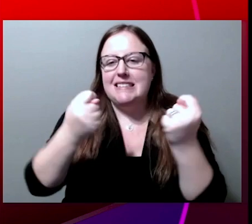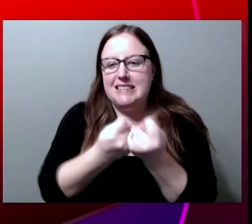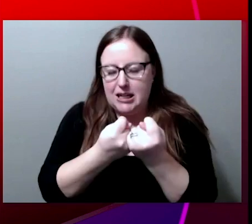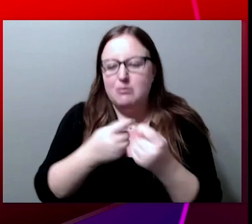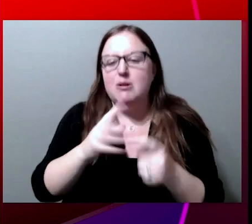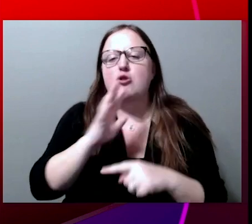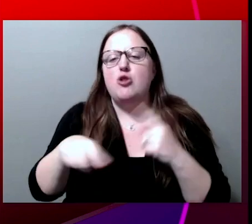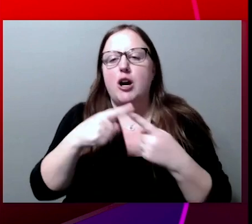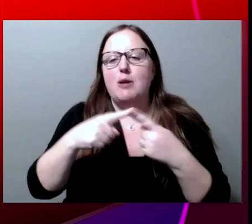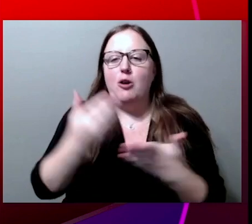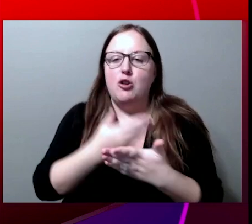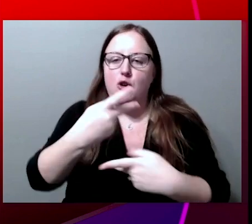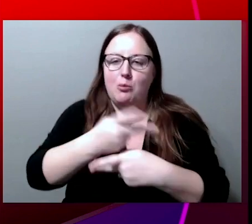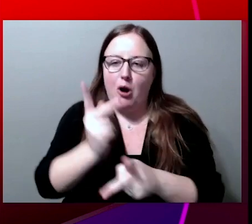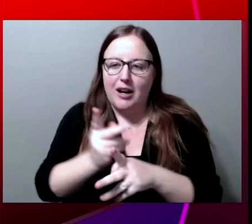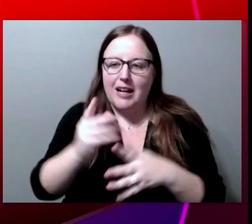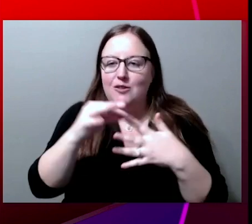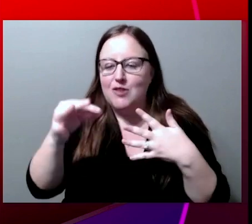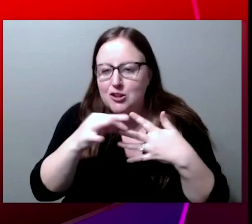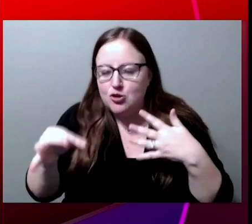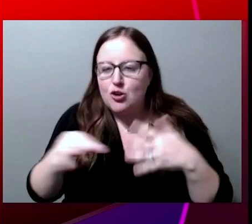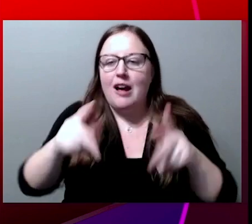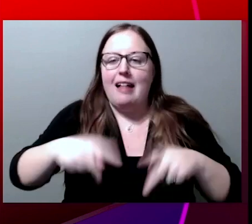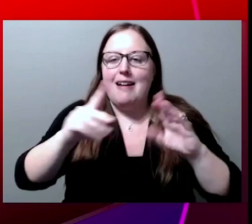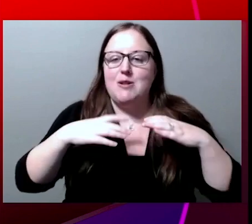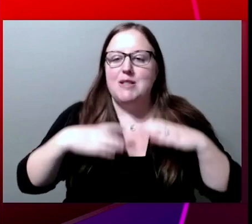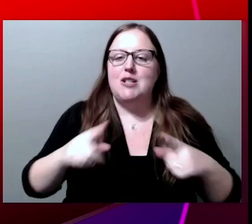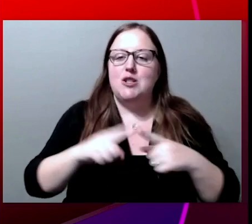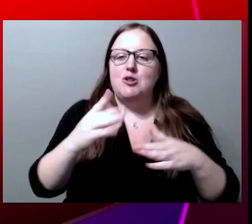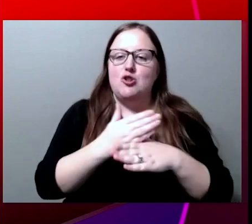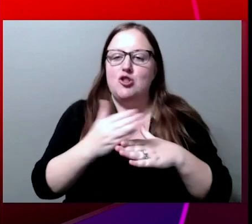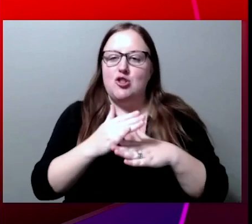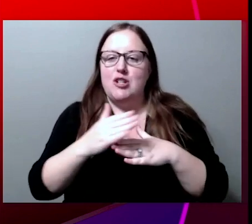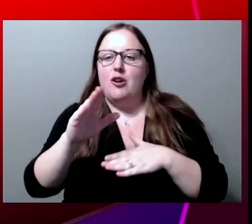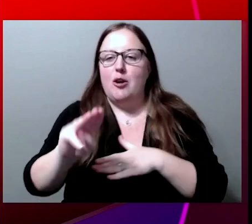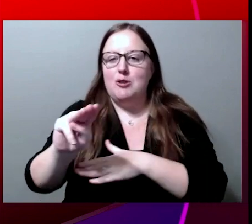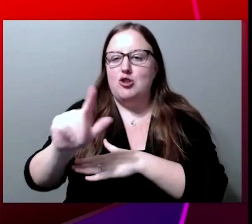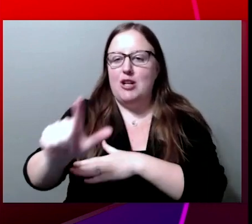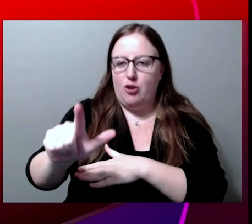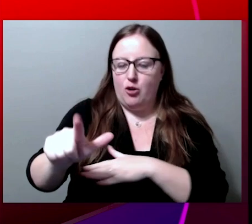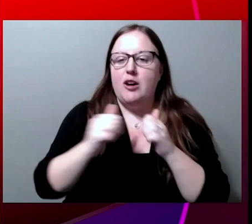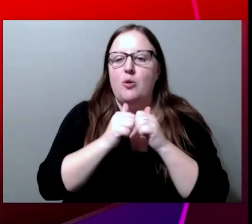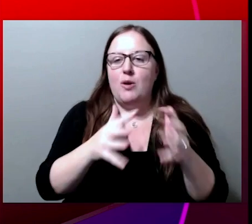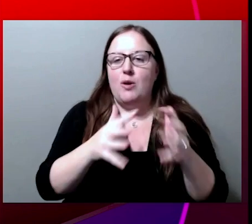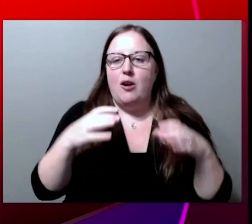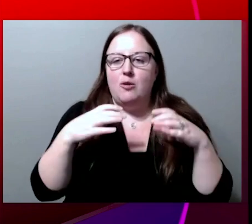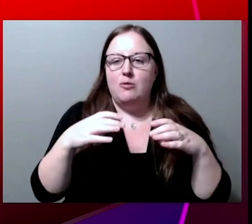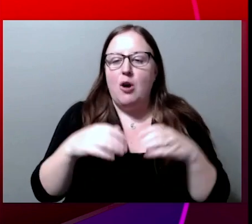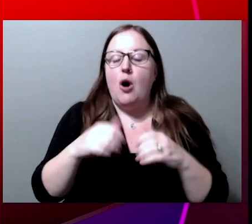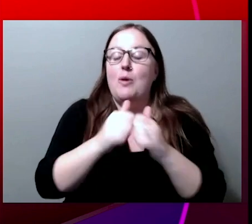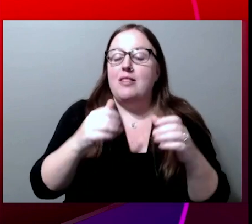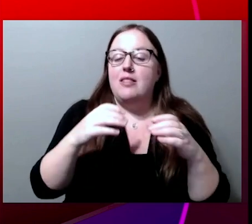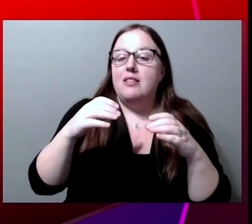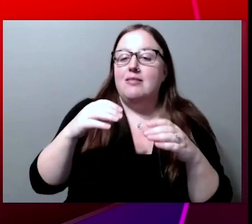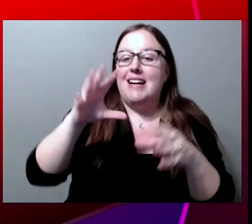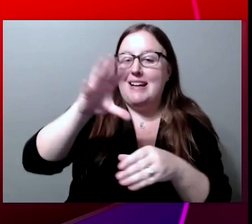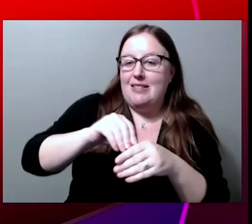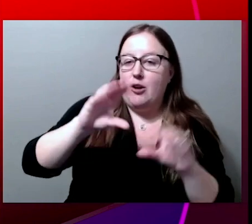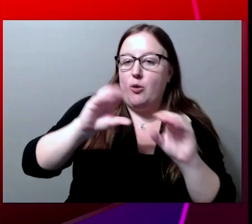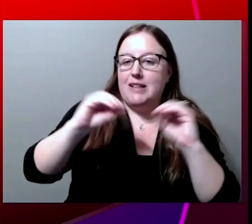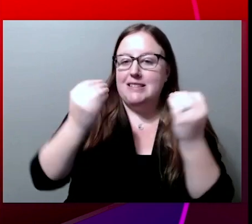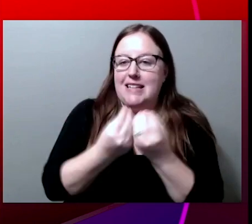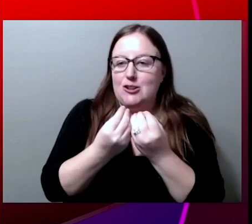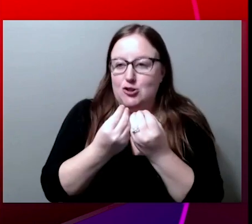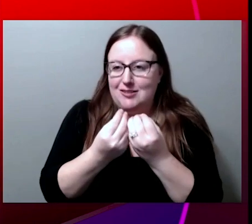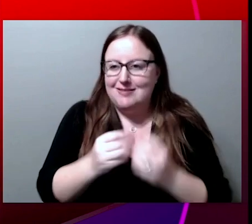new exciting feature that allows customers to share their own machine learning content with other customers within their organization. So thanks a lot for having